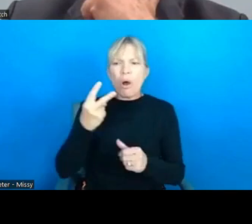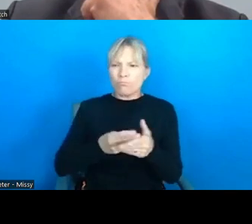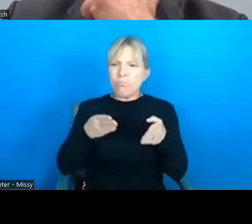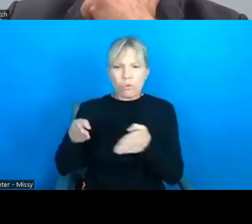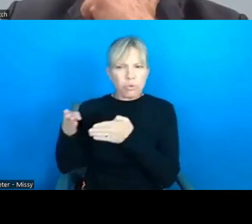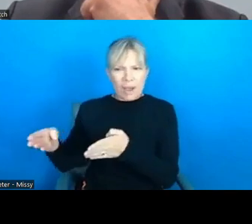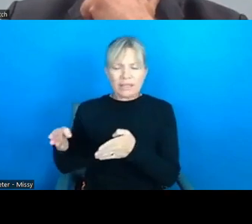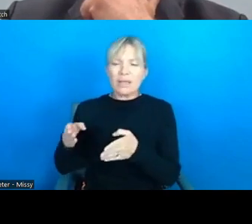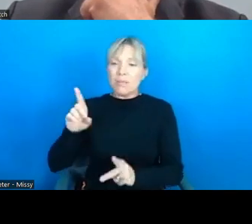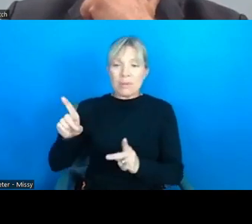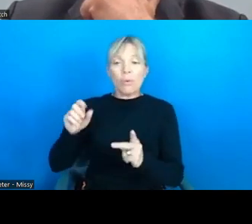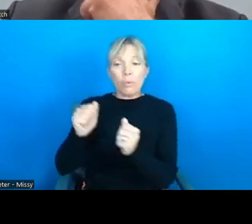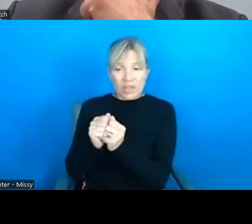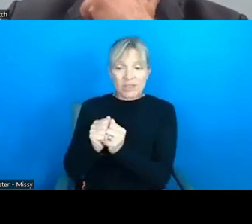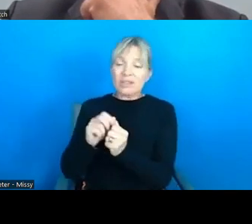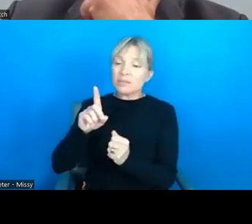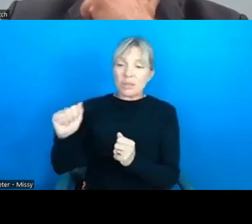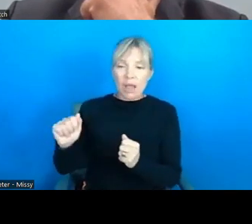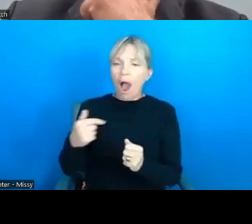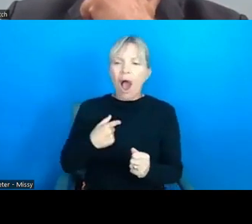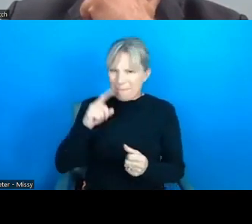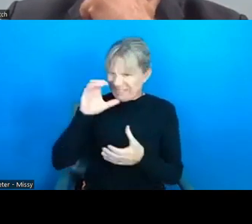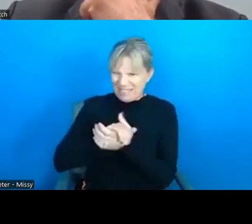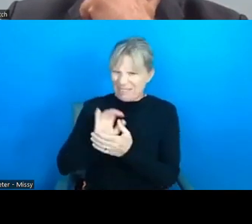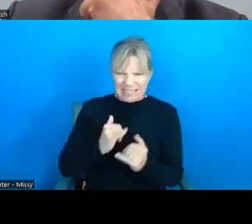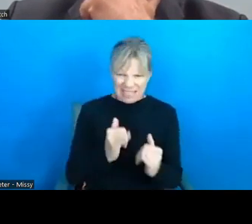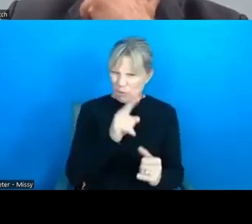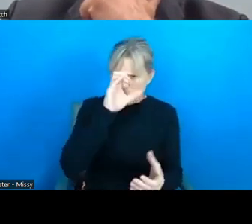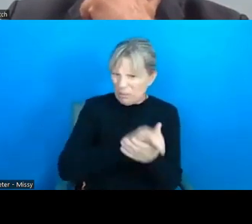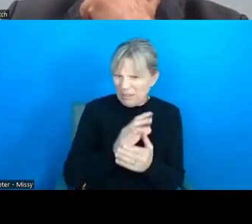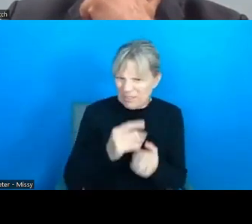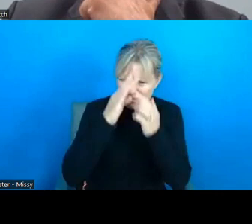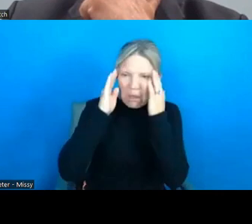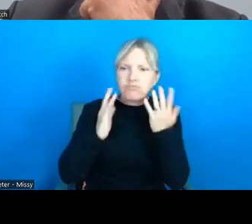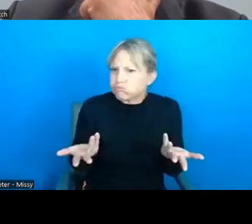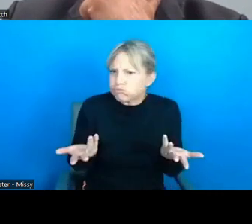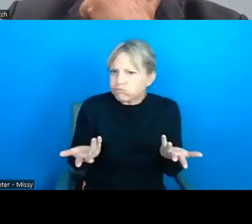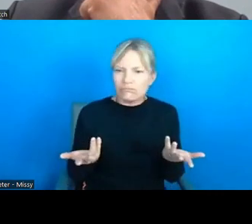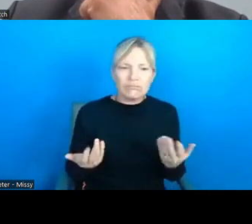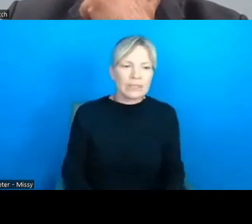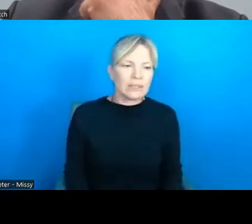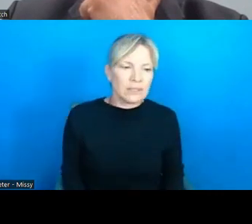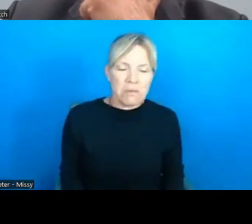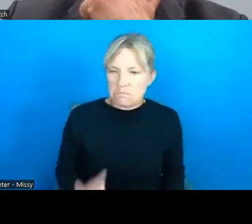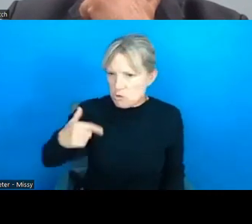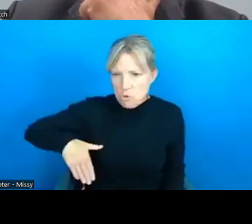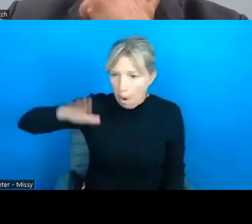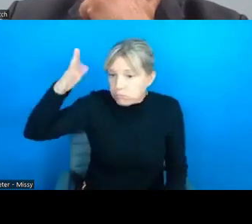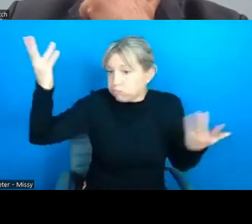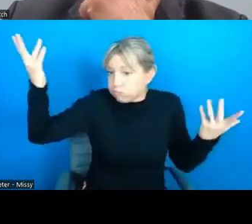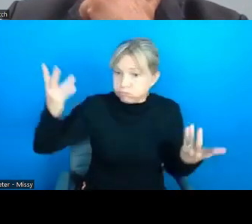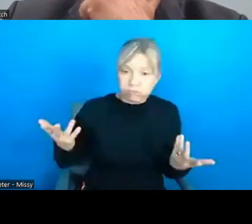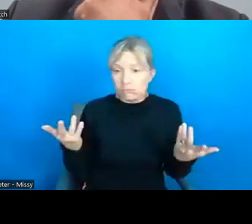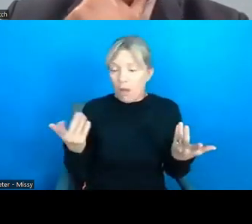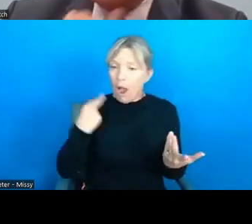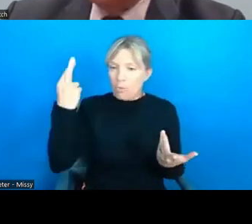because I bought into that just like you probably did, Lex, as I was growing up, and I realized,